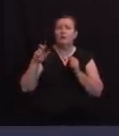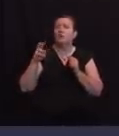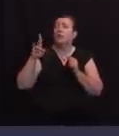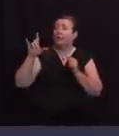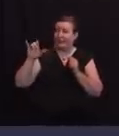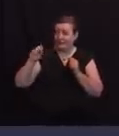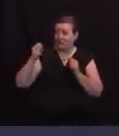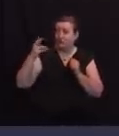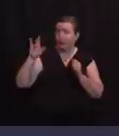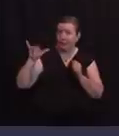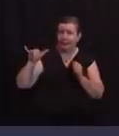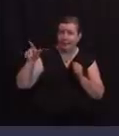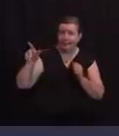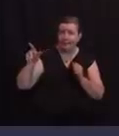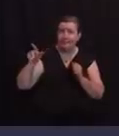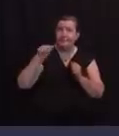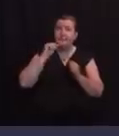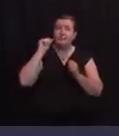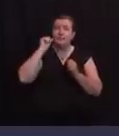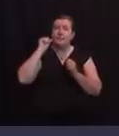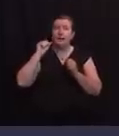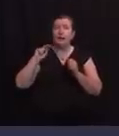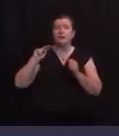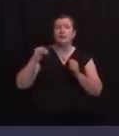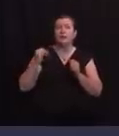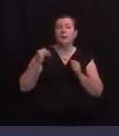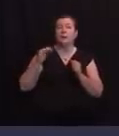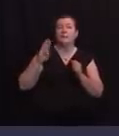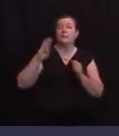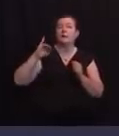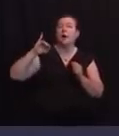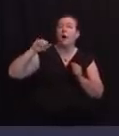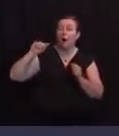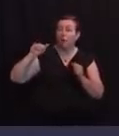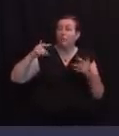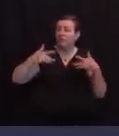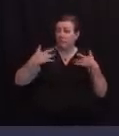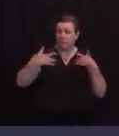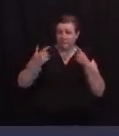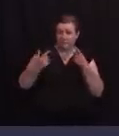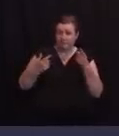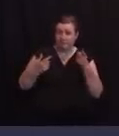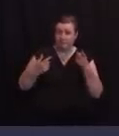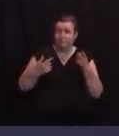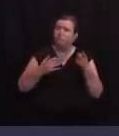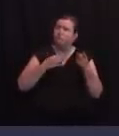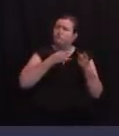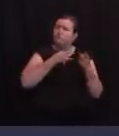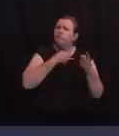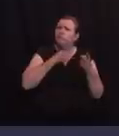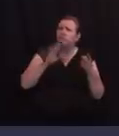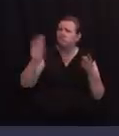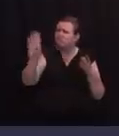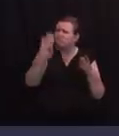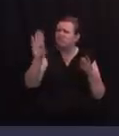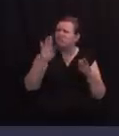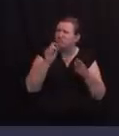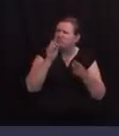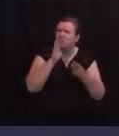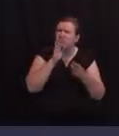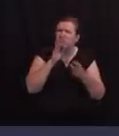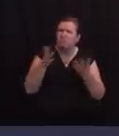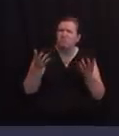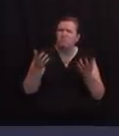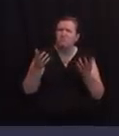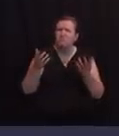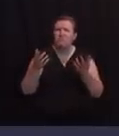you. I'm sure. And then lastly, so you've mentioned the waiting period a couple of